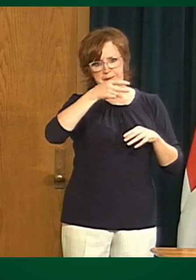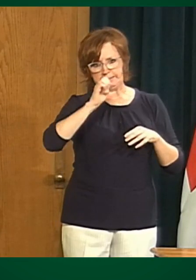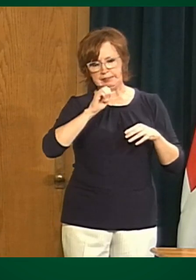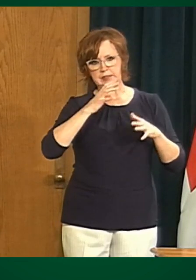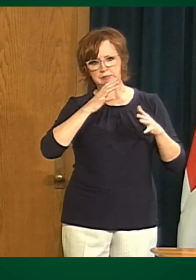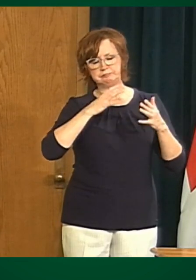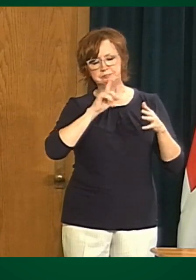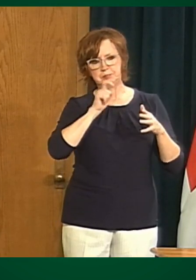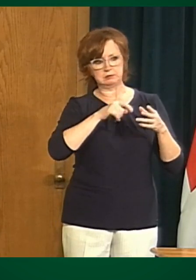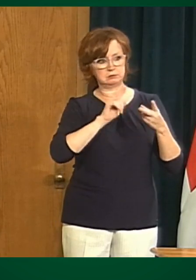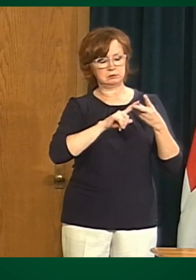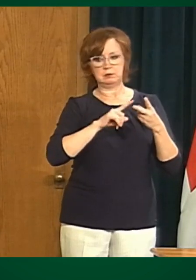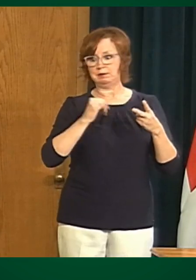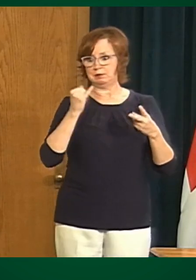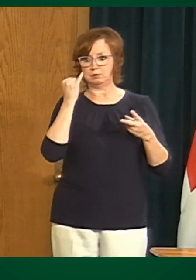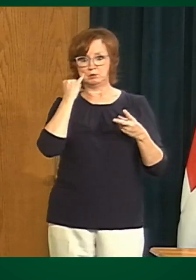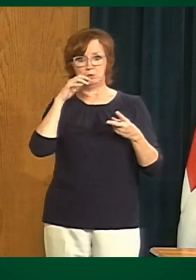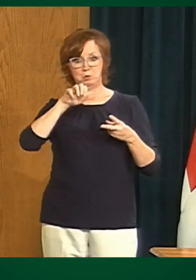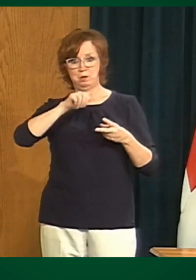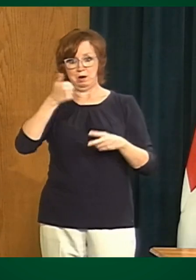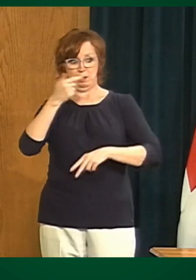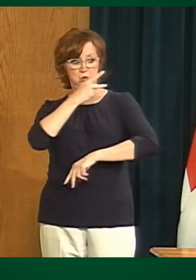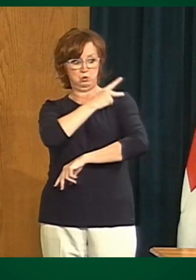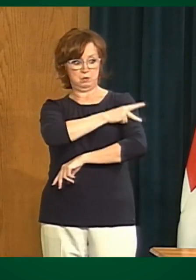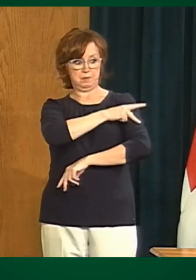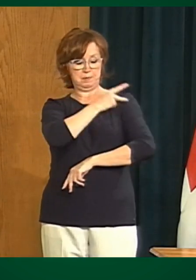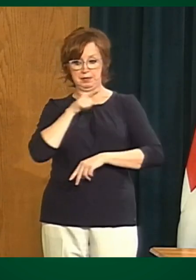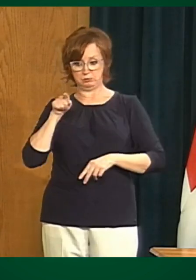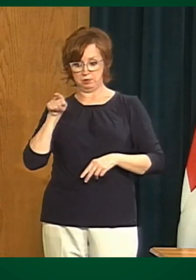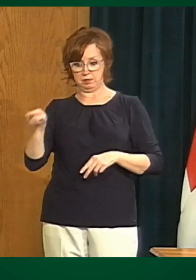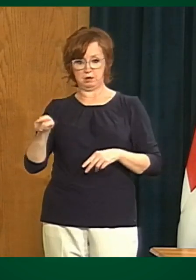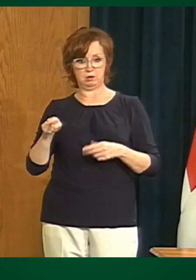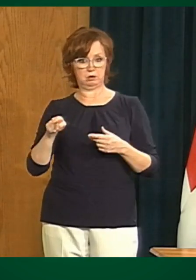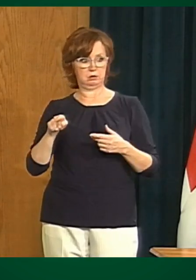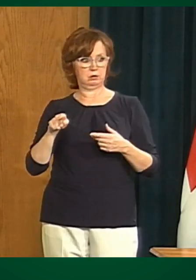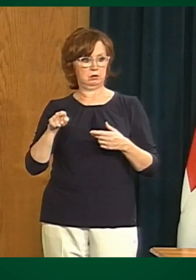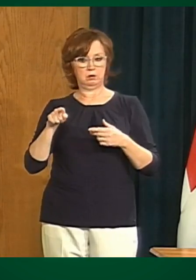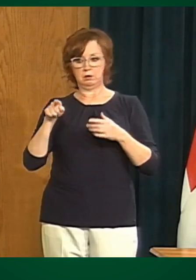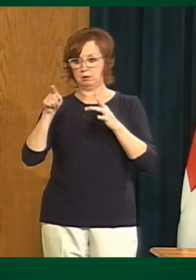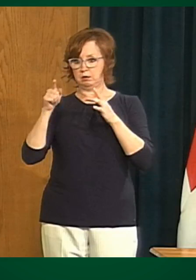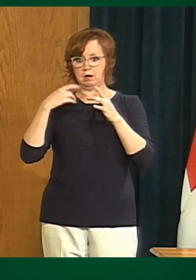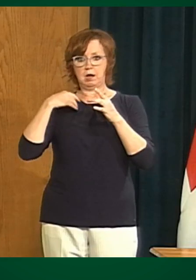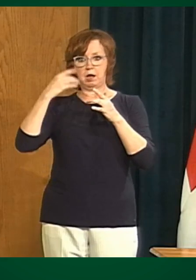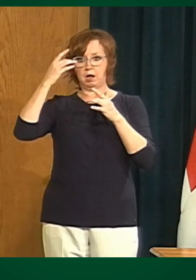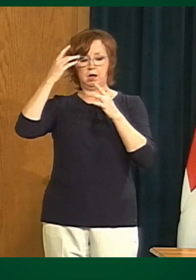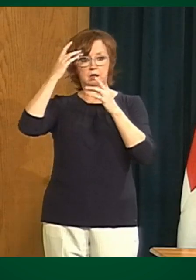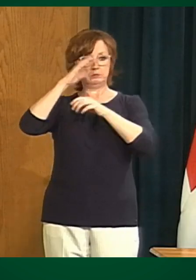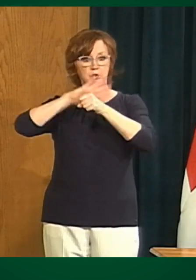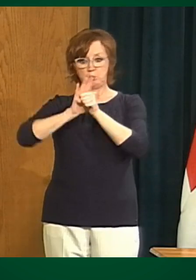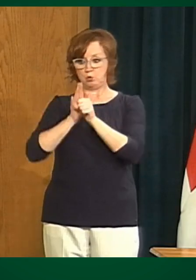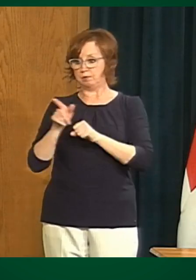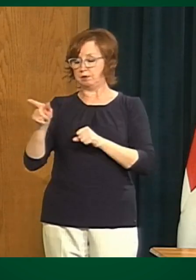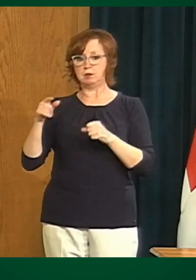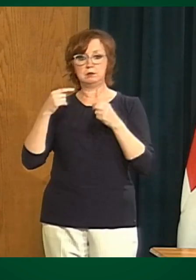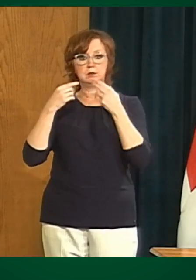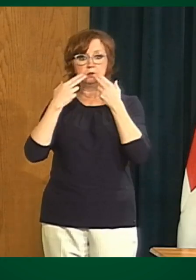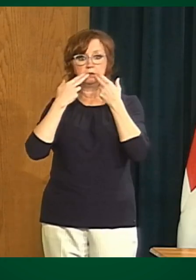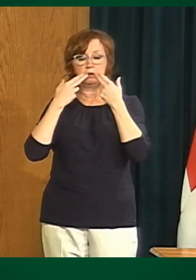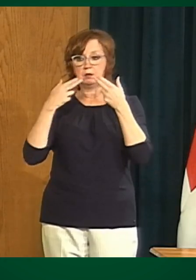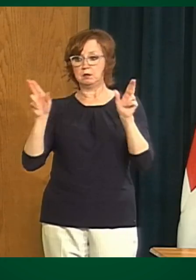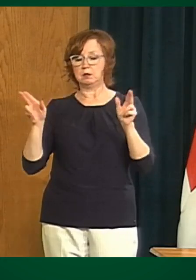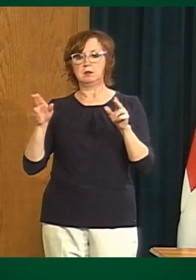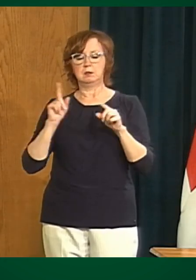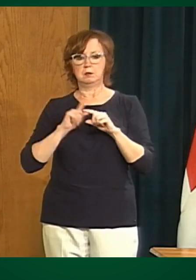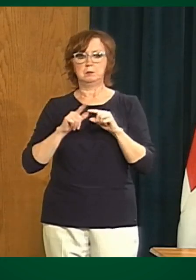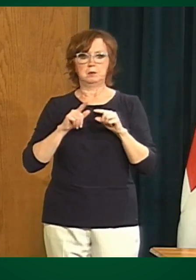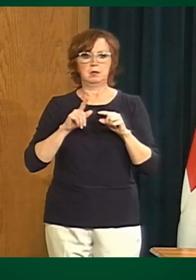there was a patient inside the facility in another area that we didn't know had COVID, that would be why you may see them separate. But at